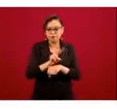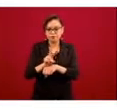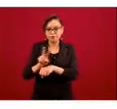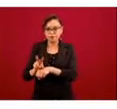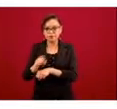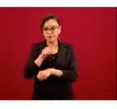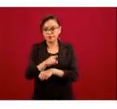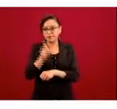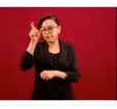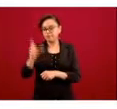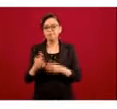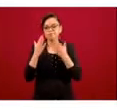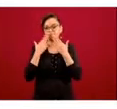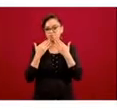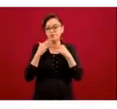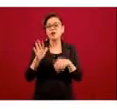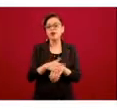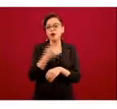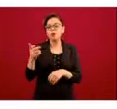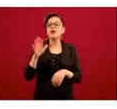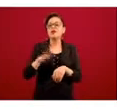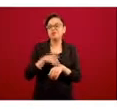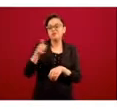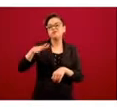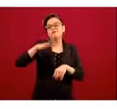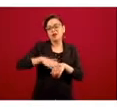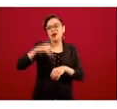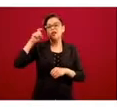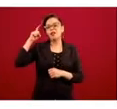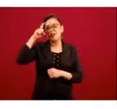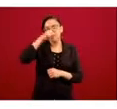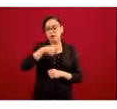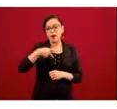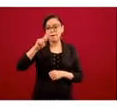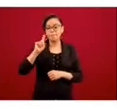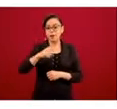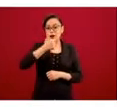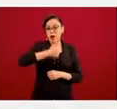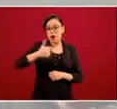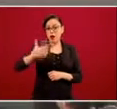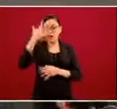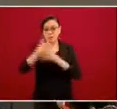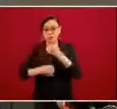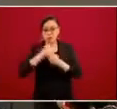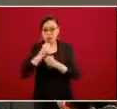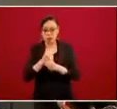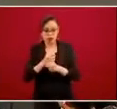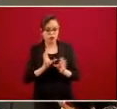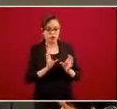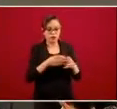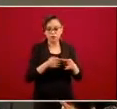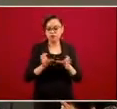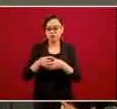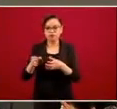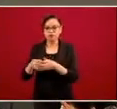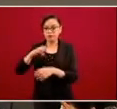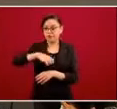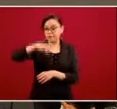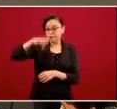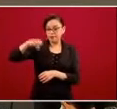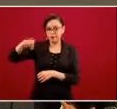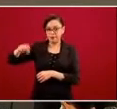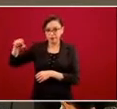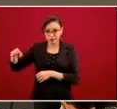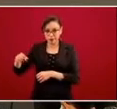of epidemiological vigilance of influenza. And this is not presented here because it's a little bit more complex and more